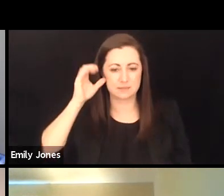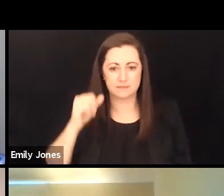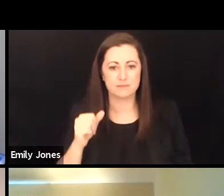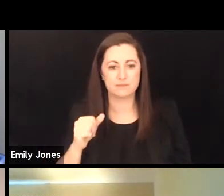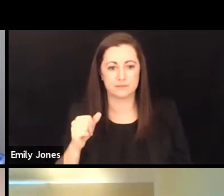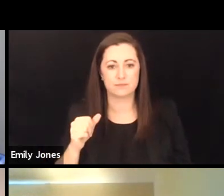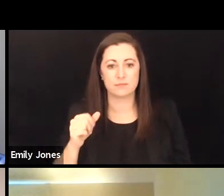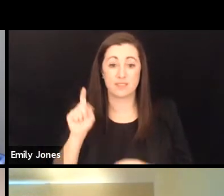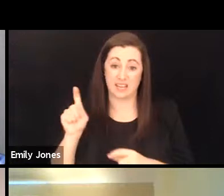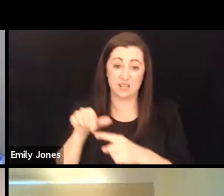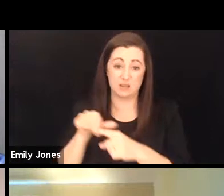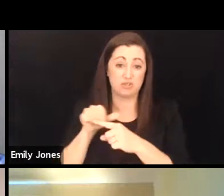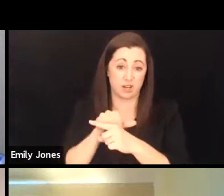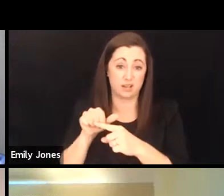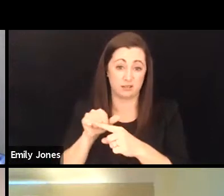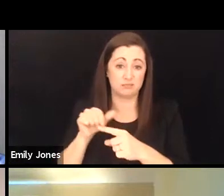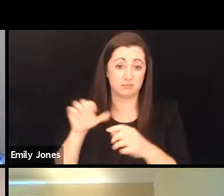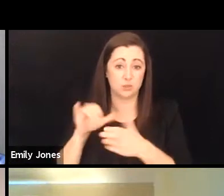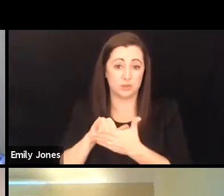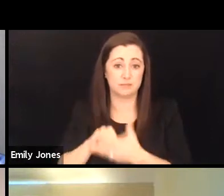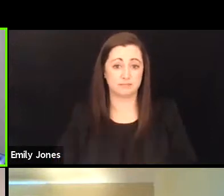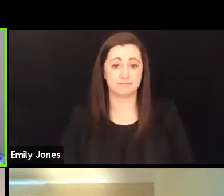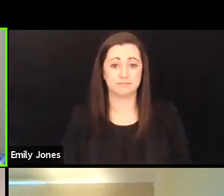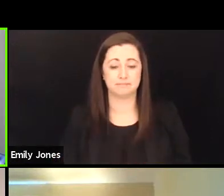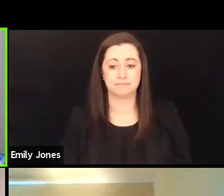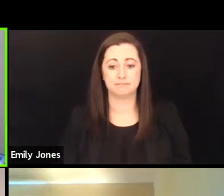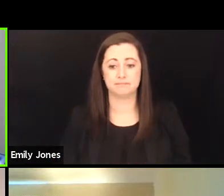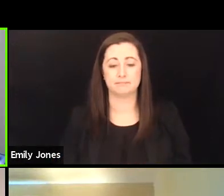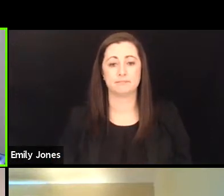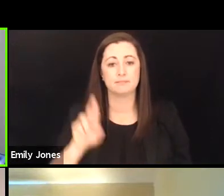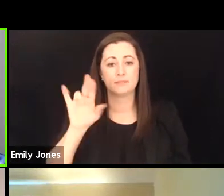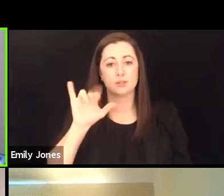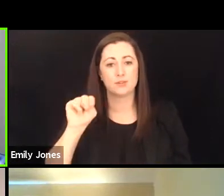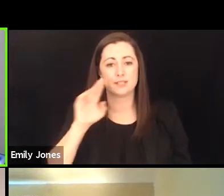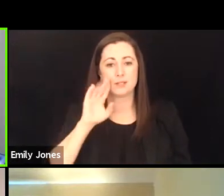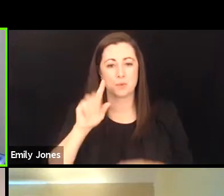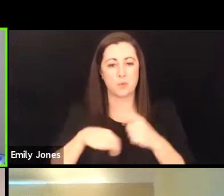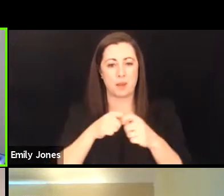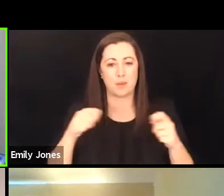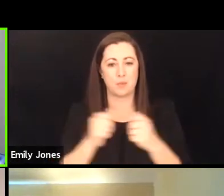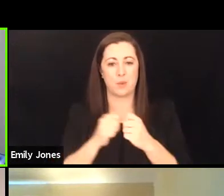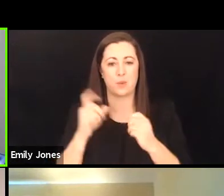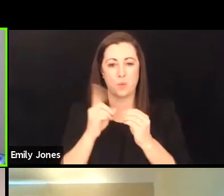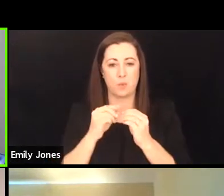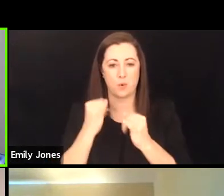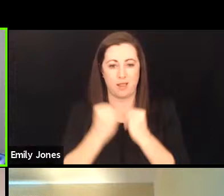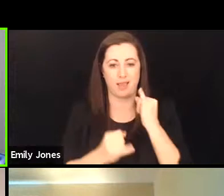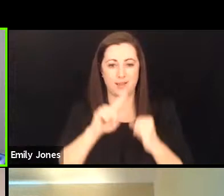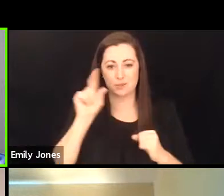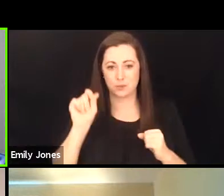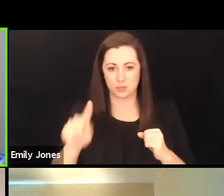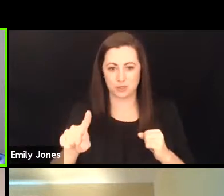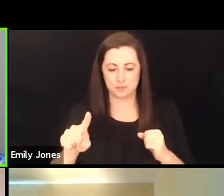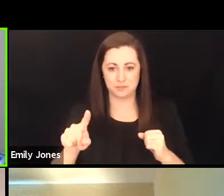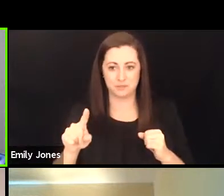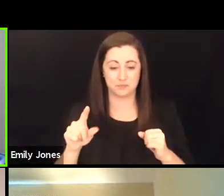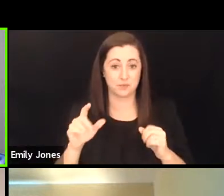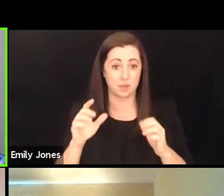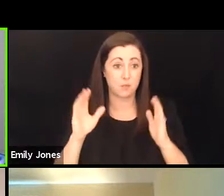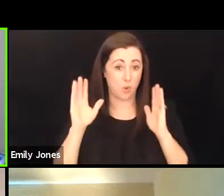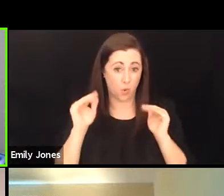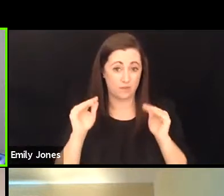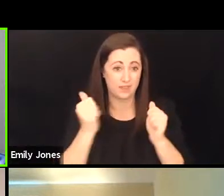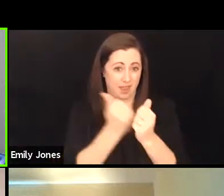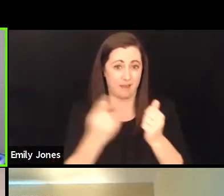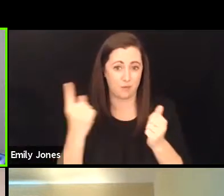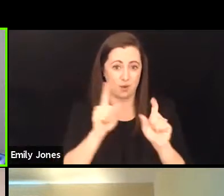They need to be trained. I want to end with this last question for everybody, and we'll have everybody answer on this